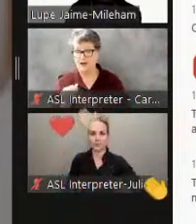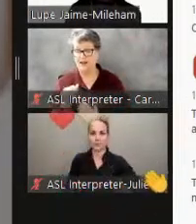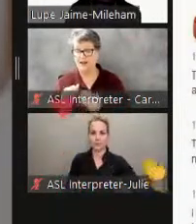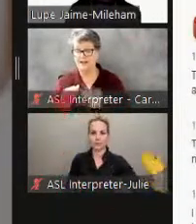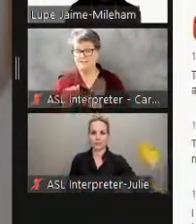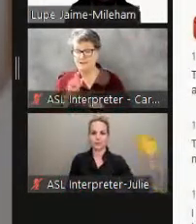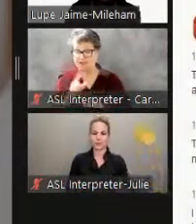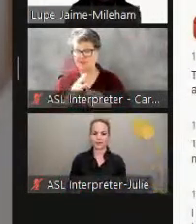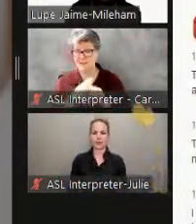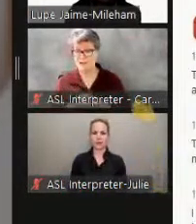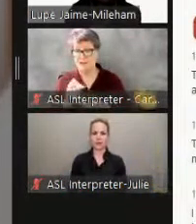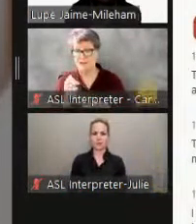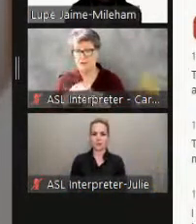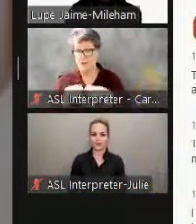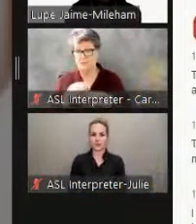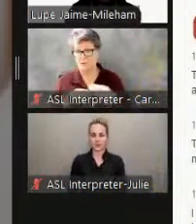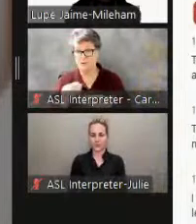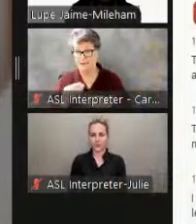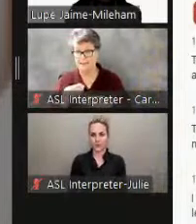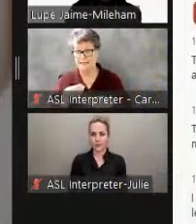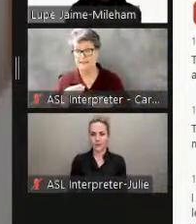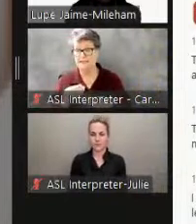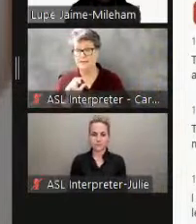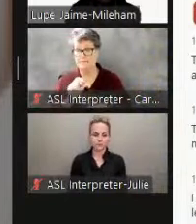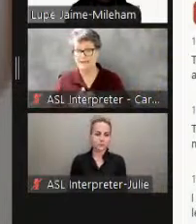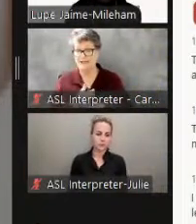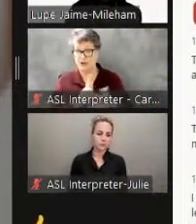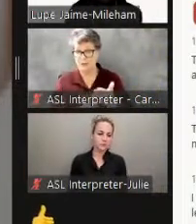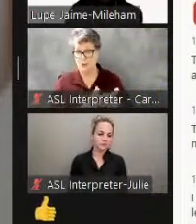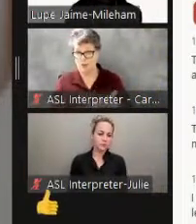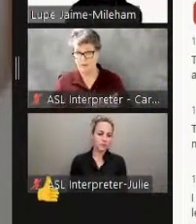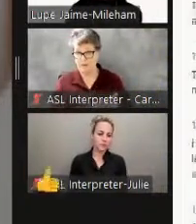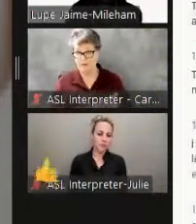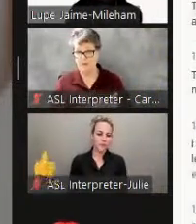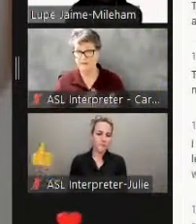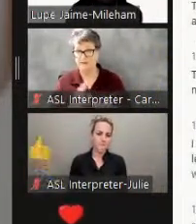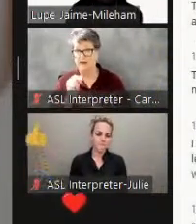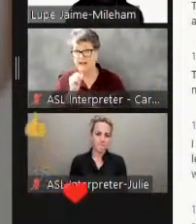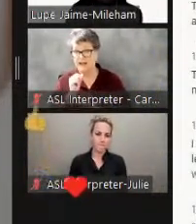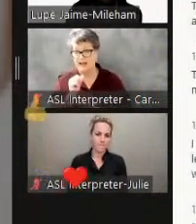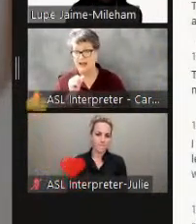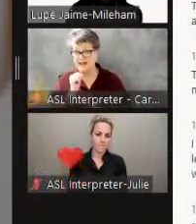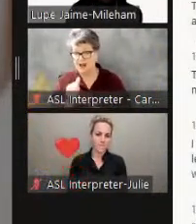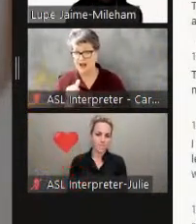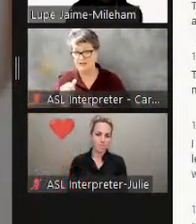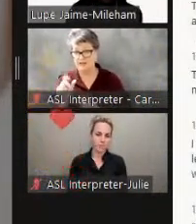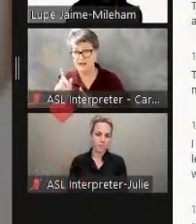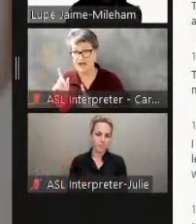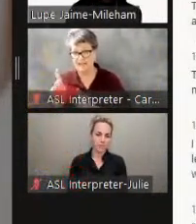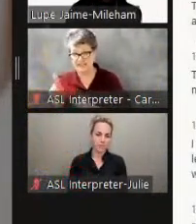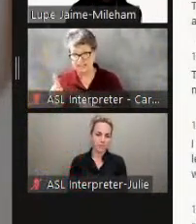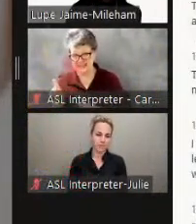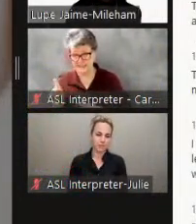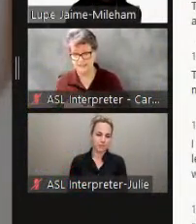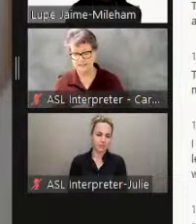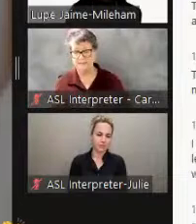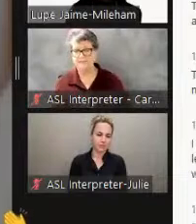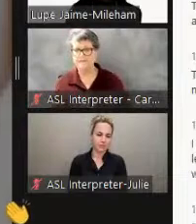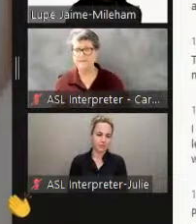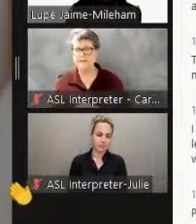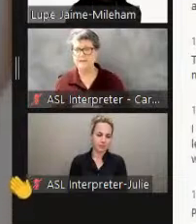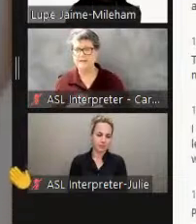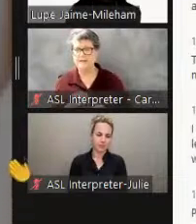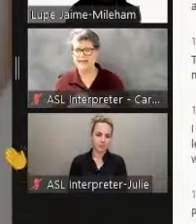the reimbursement based on enrollment and not based on enrollment and not attendance